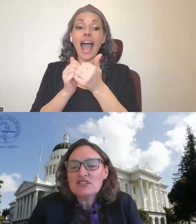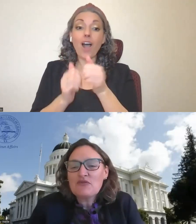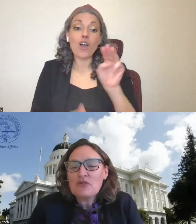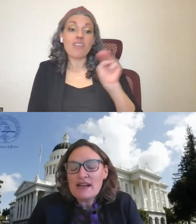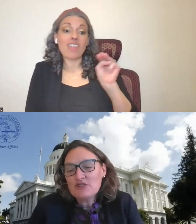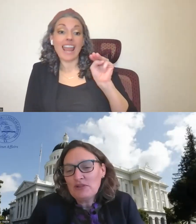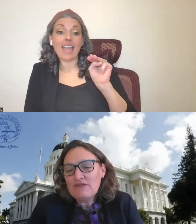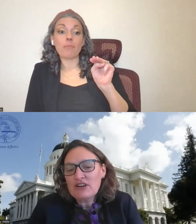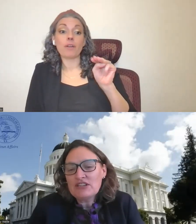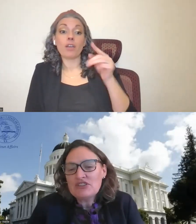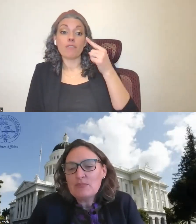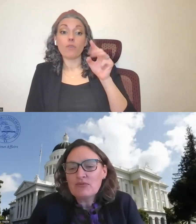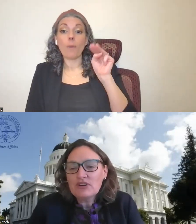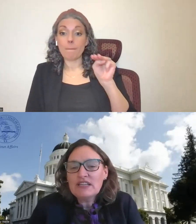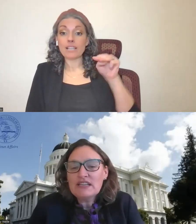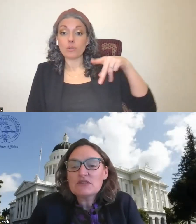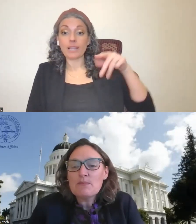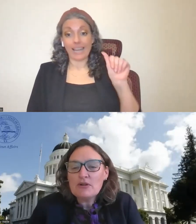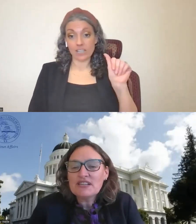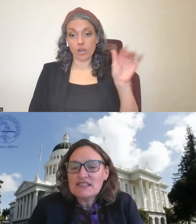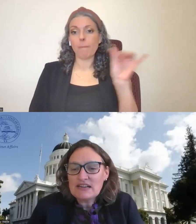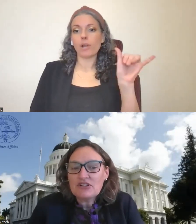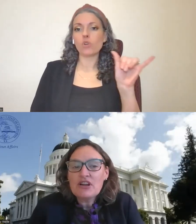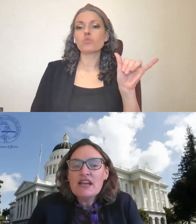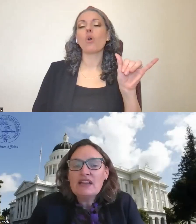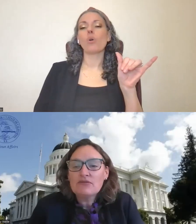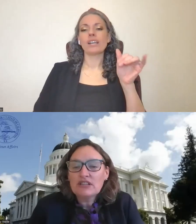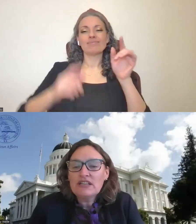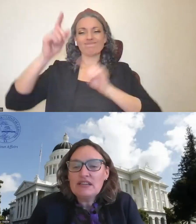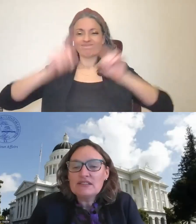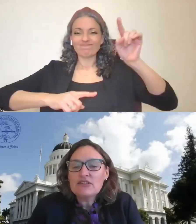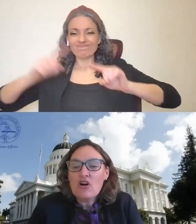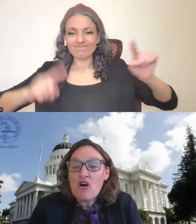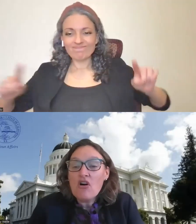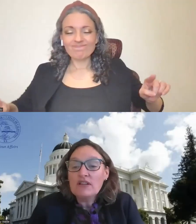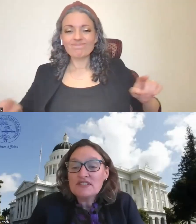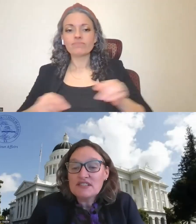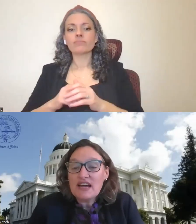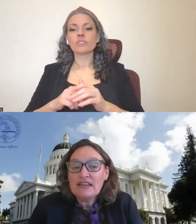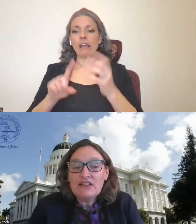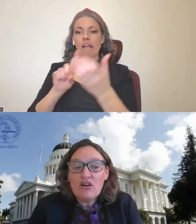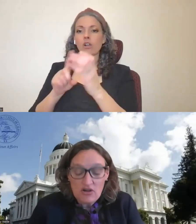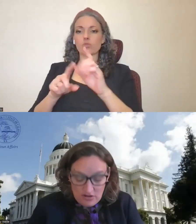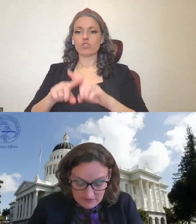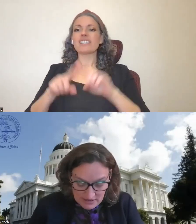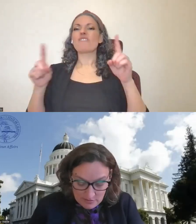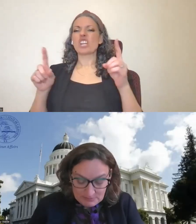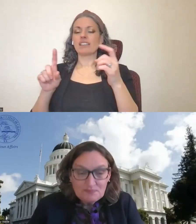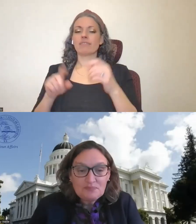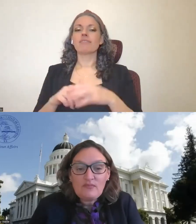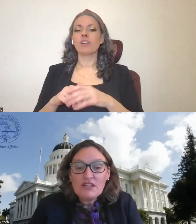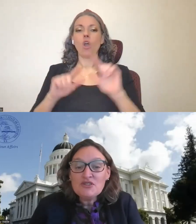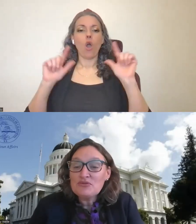not just for Master Plan for Aging, but really is multi-sector. It really is an all of society, all of